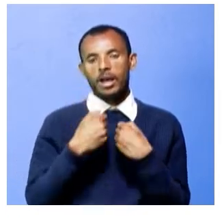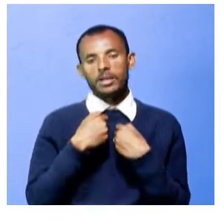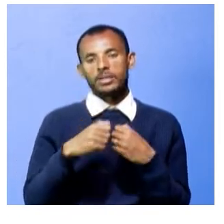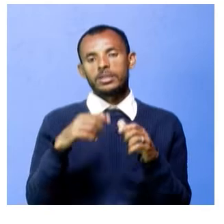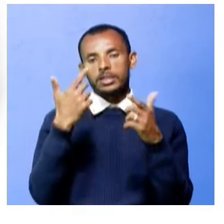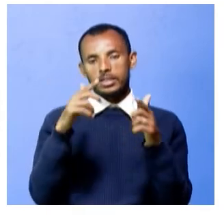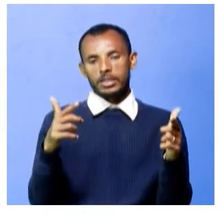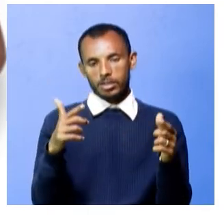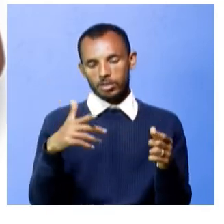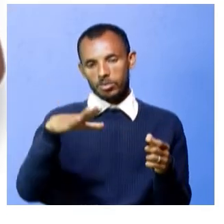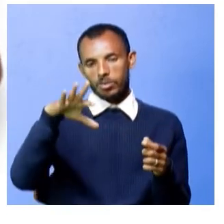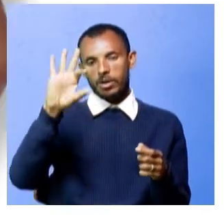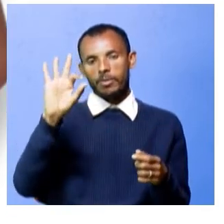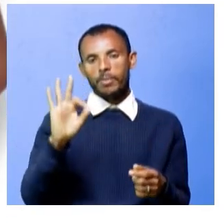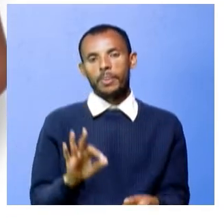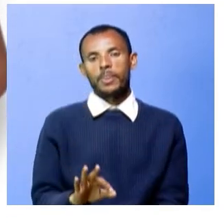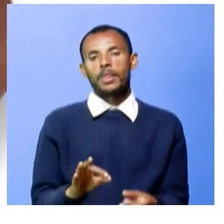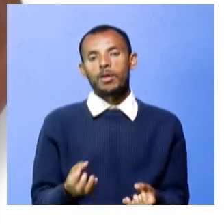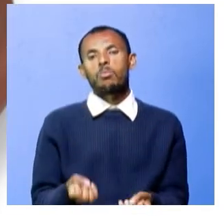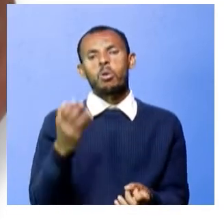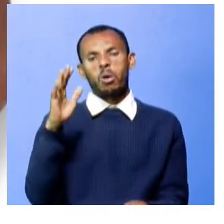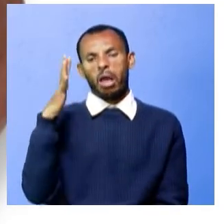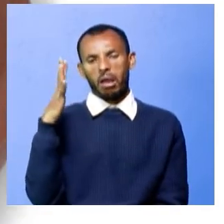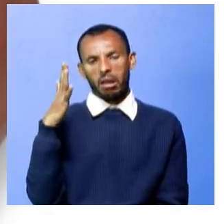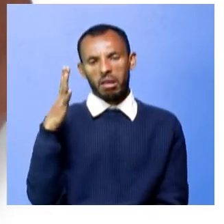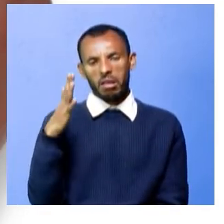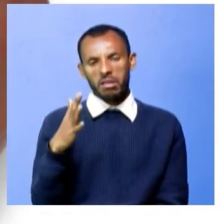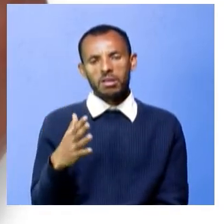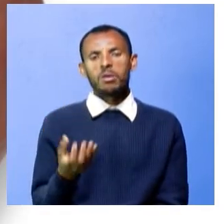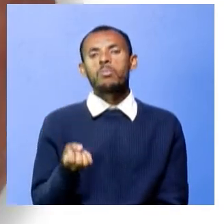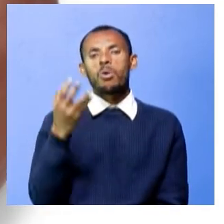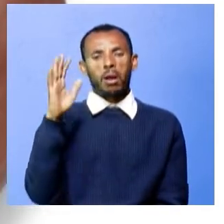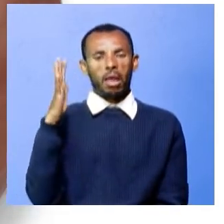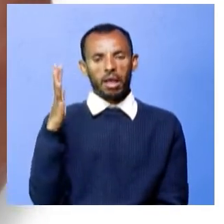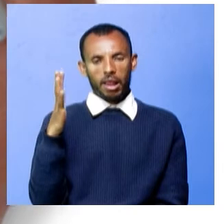E1 is more likely